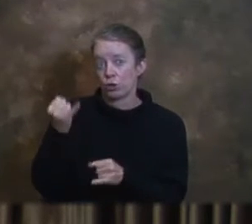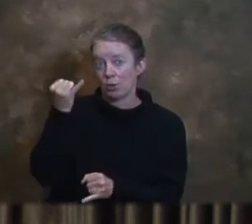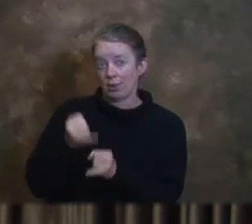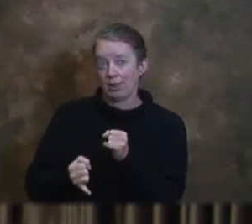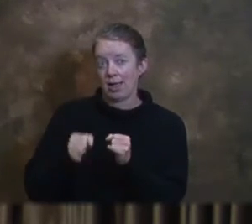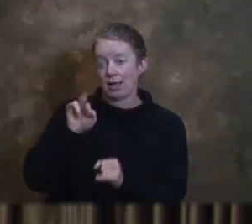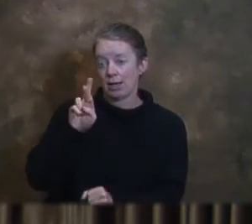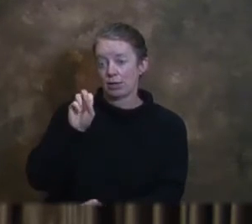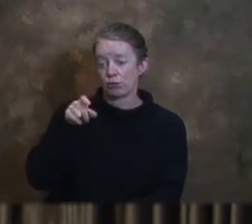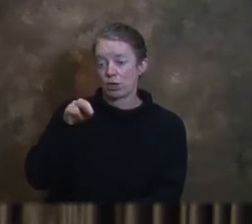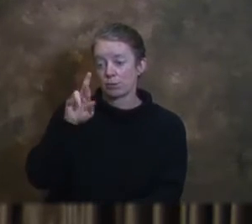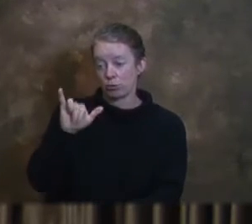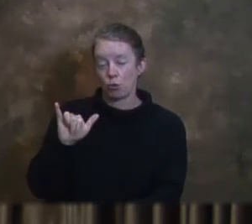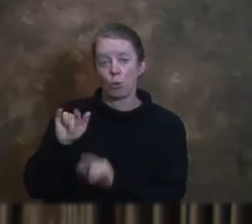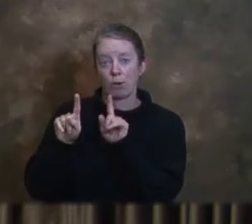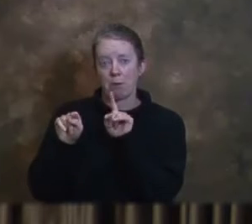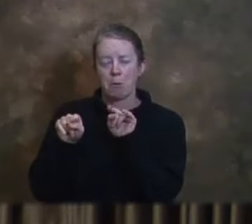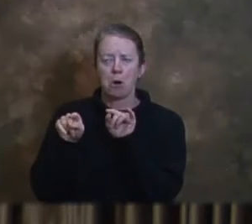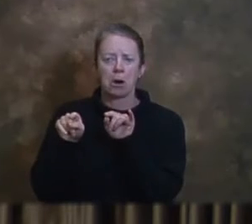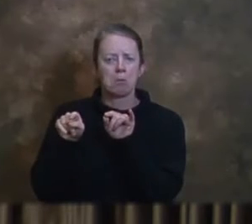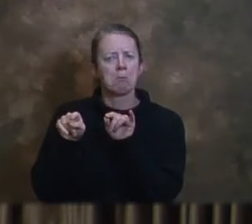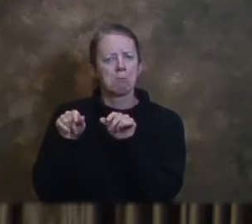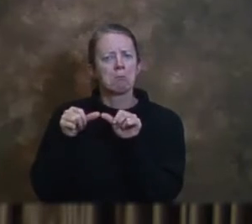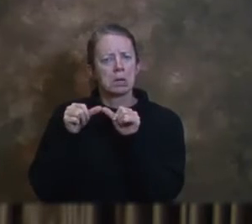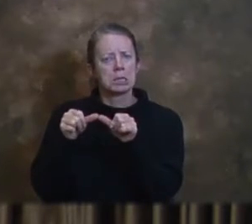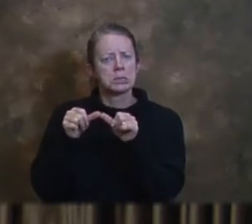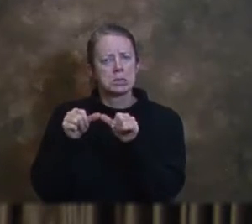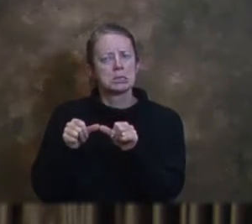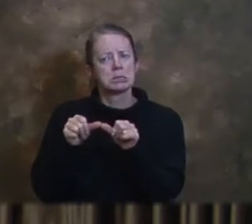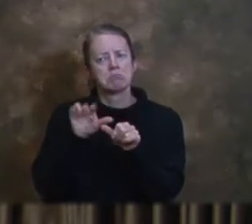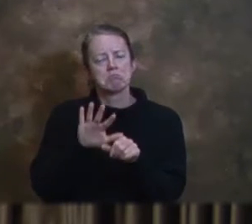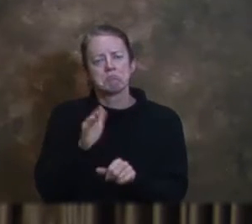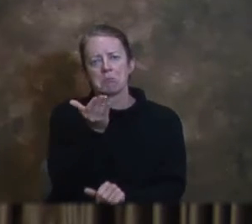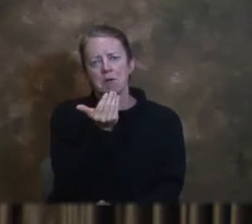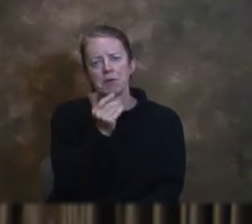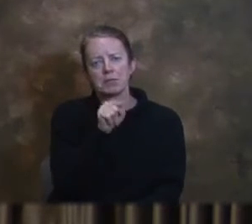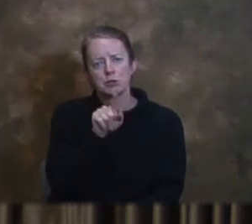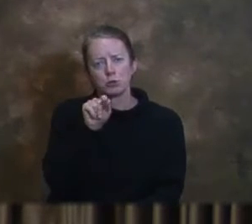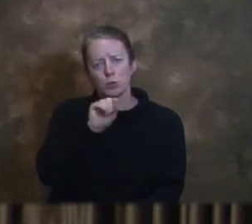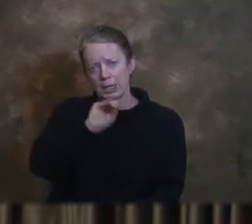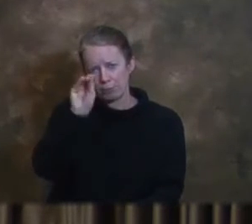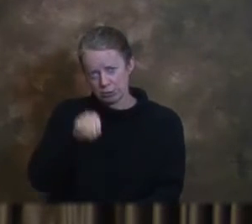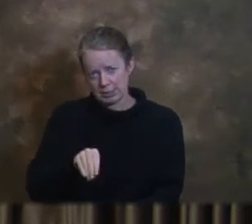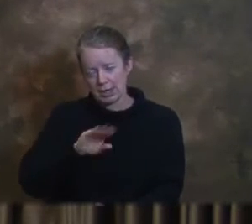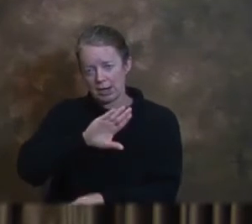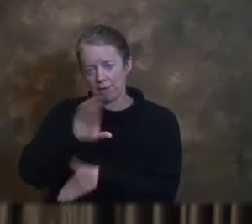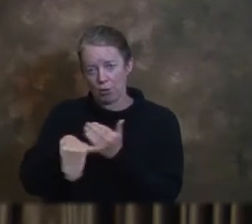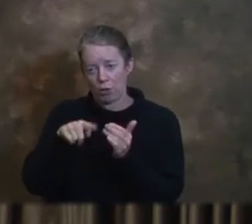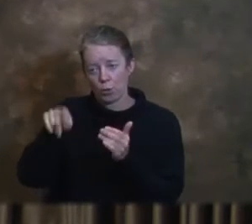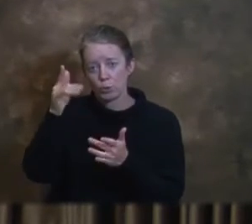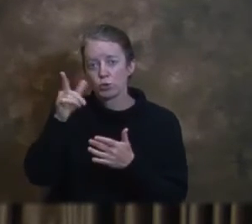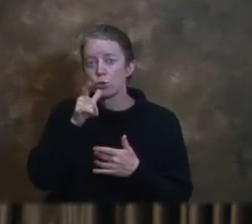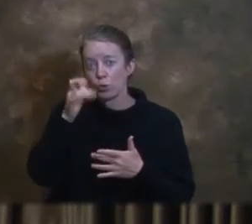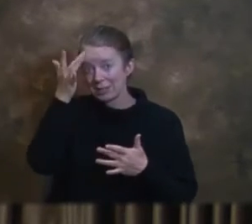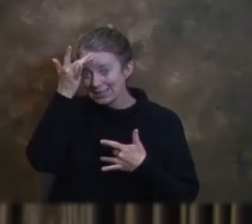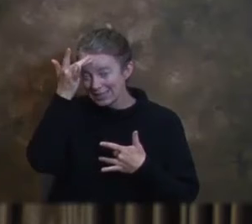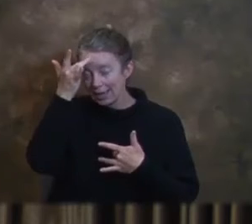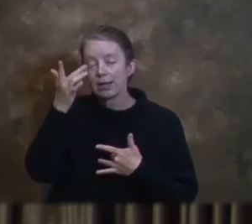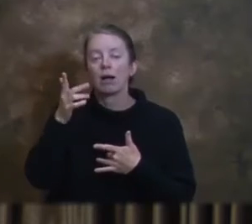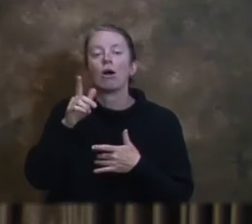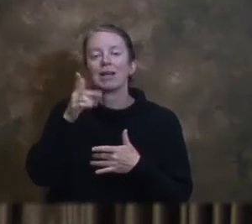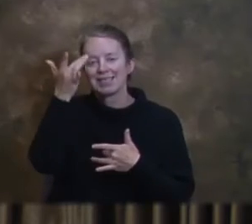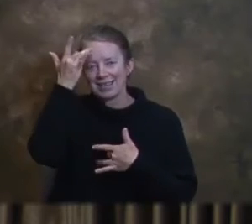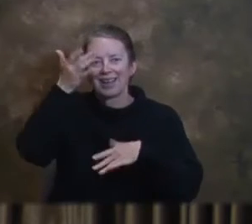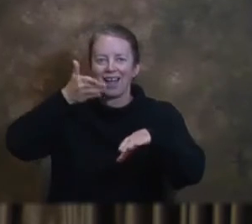respiratory report, it has been fairly consistent that about anywhere from 15 to 20% of all the infections that we're seeing are post-vaccination